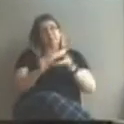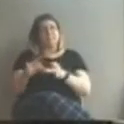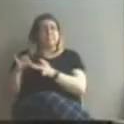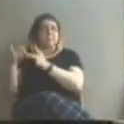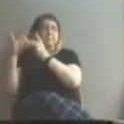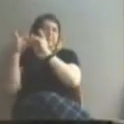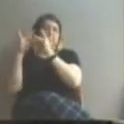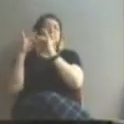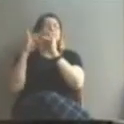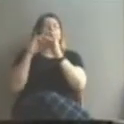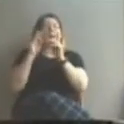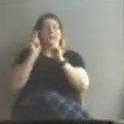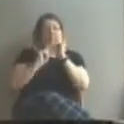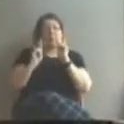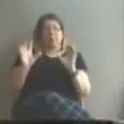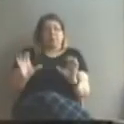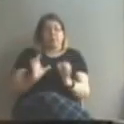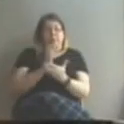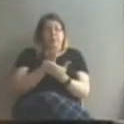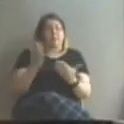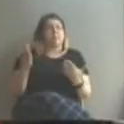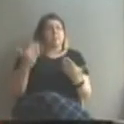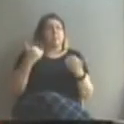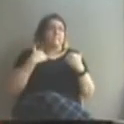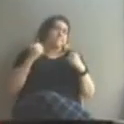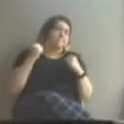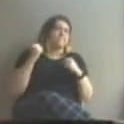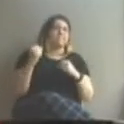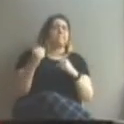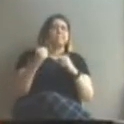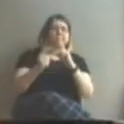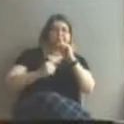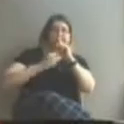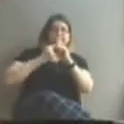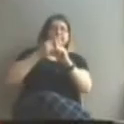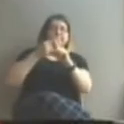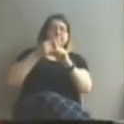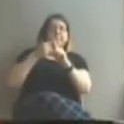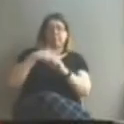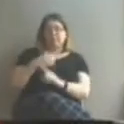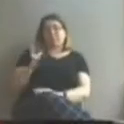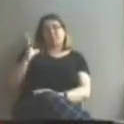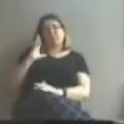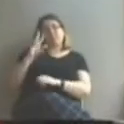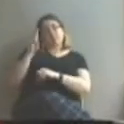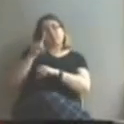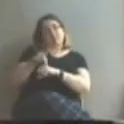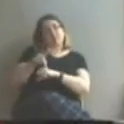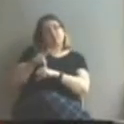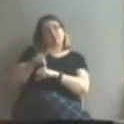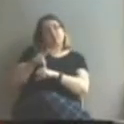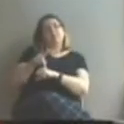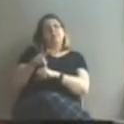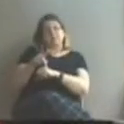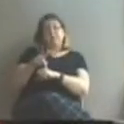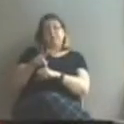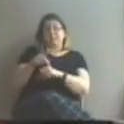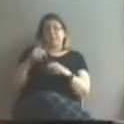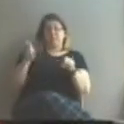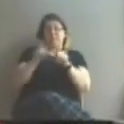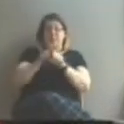This is about people doing the things at which they have strengths in. I'm a former principal. As a